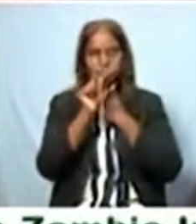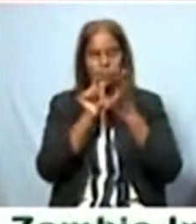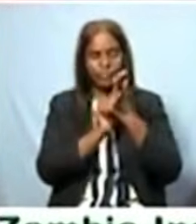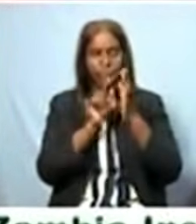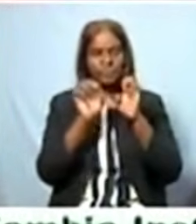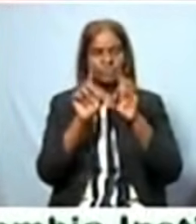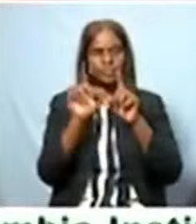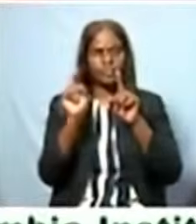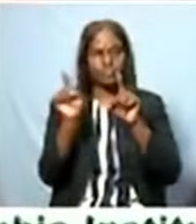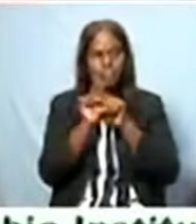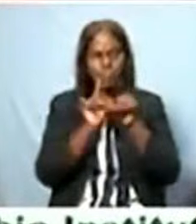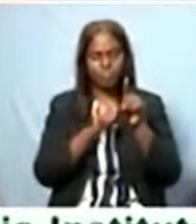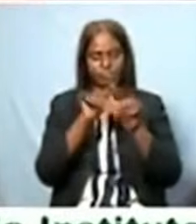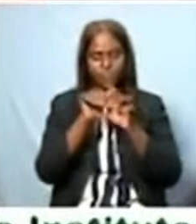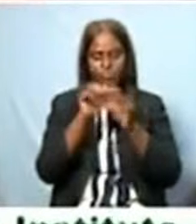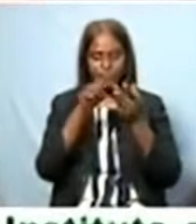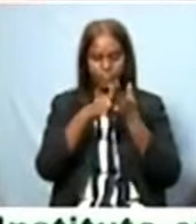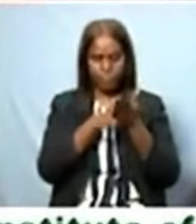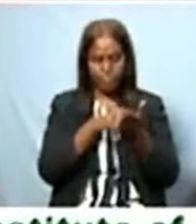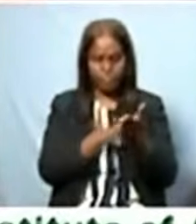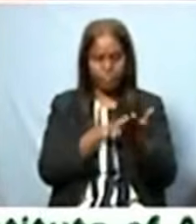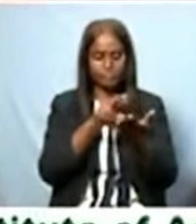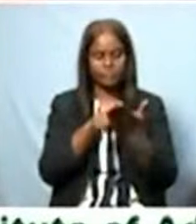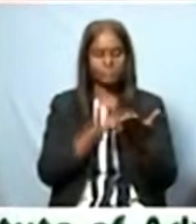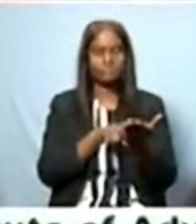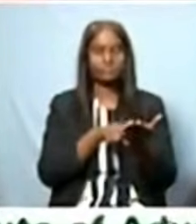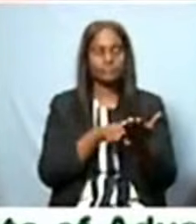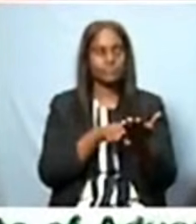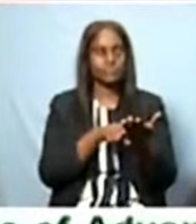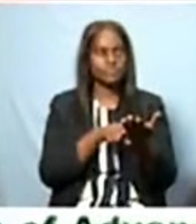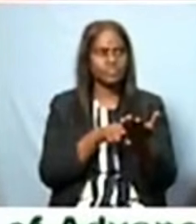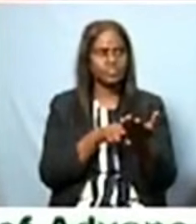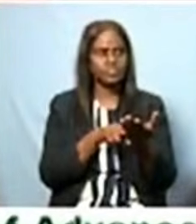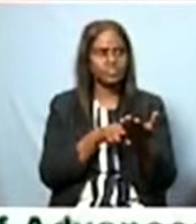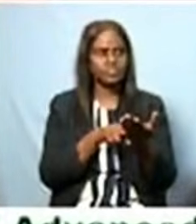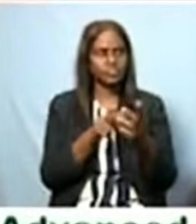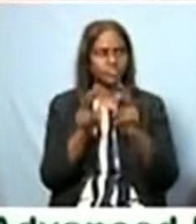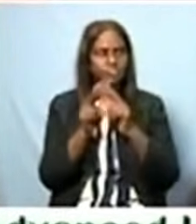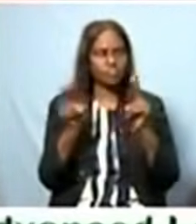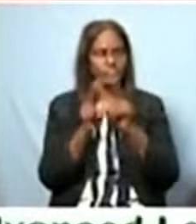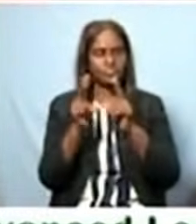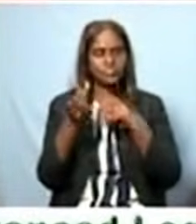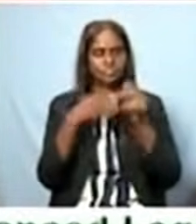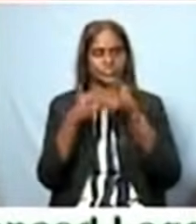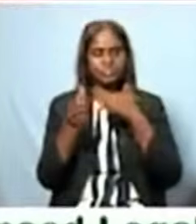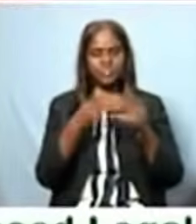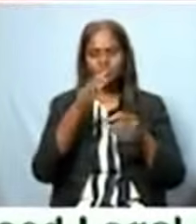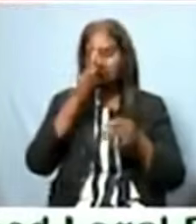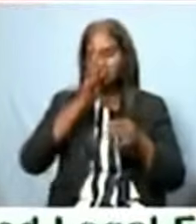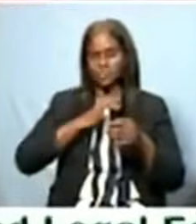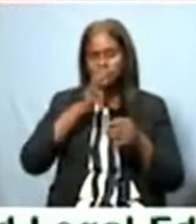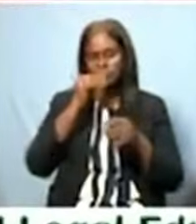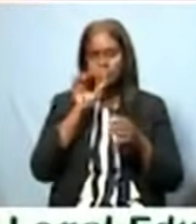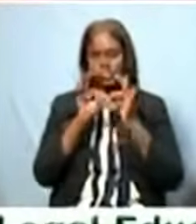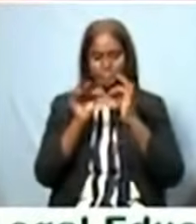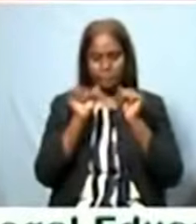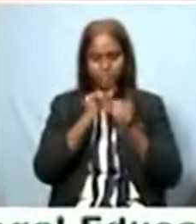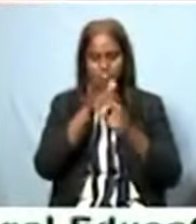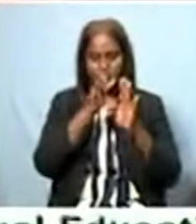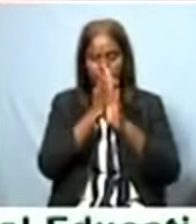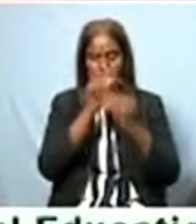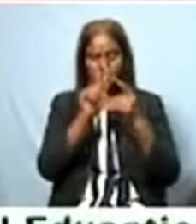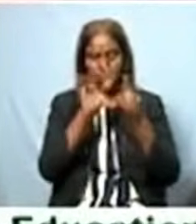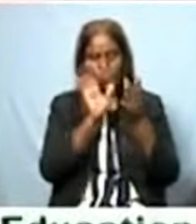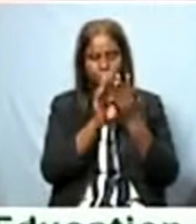Education examination rules. Yes. Very simple. Madam Speaker. If we can stick to